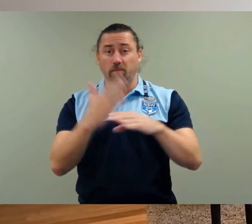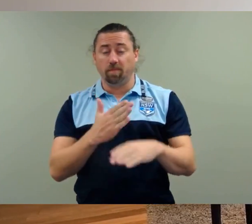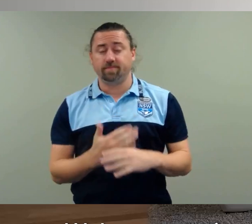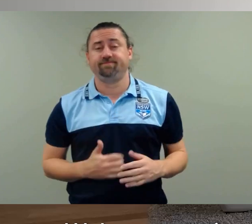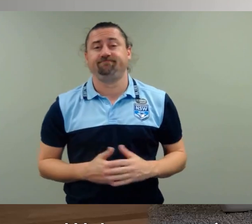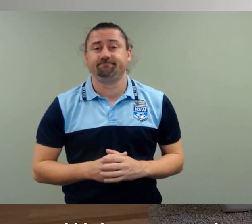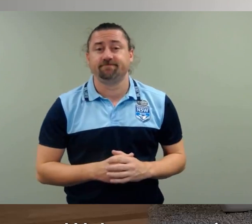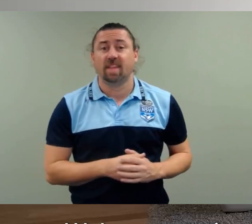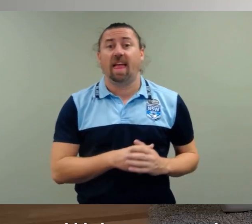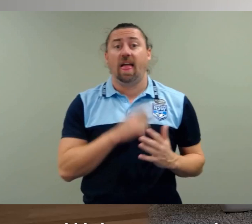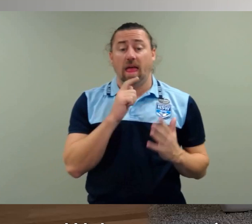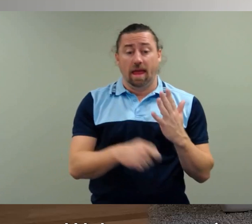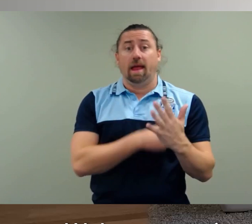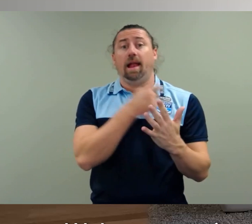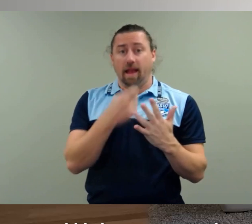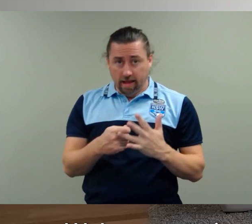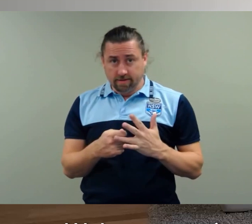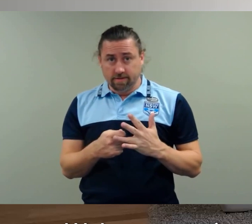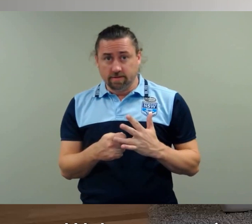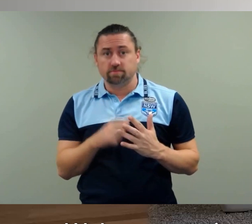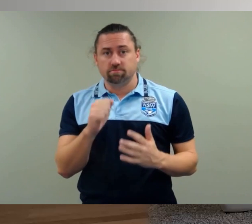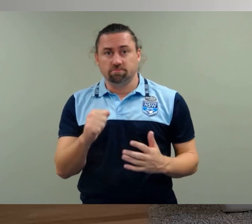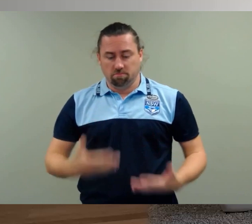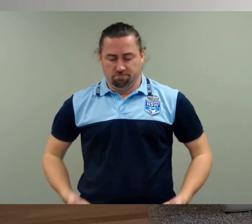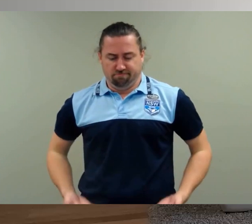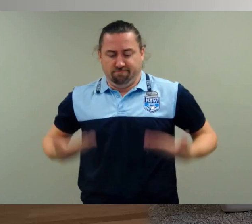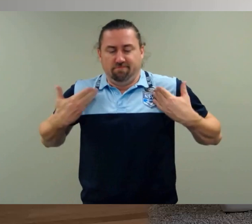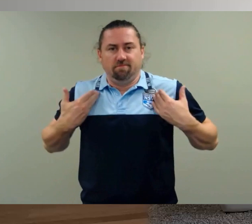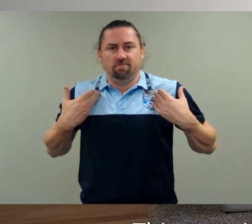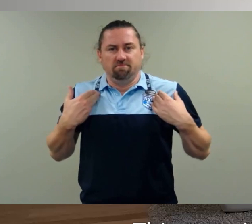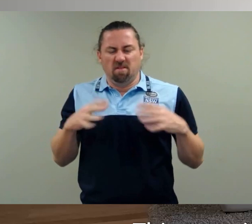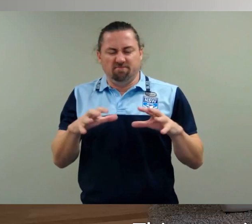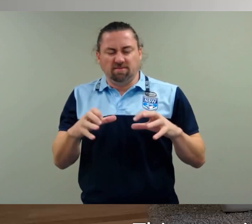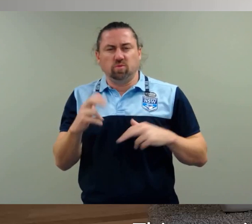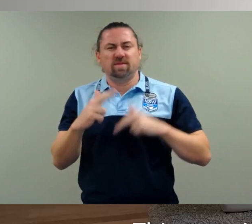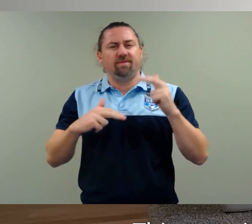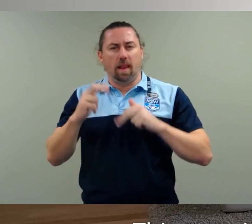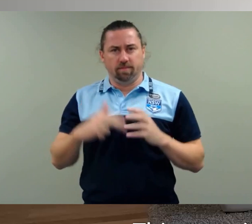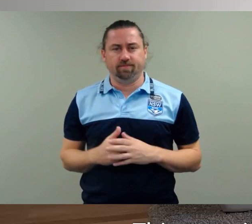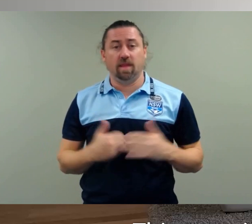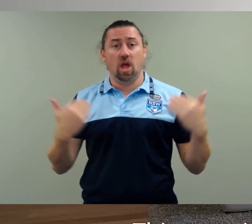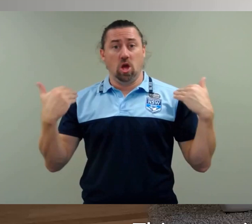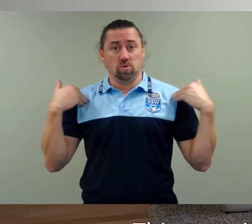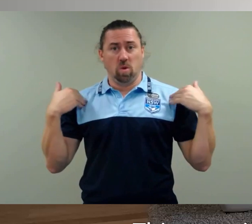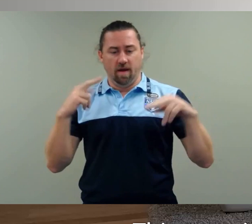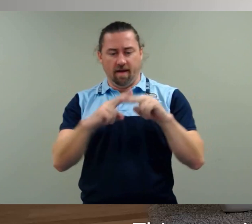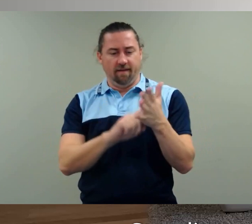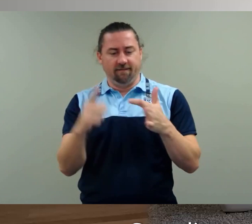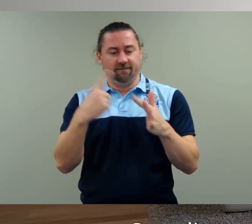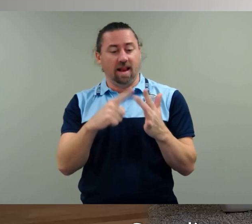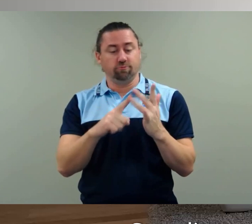Great work. We're now going to move on to working the muscles of the upper body. This exercise is called shoulder